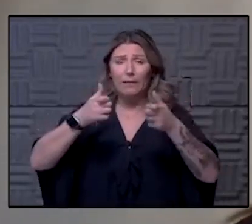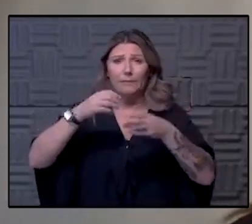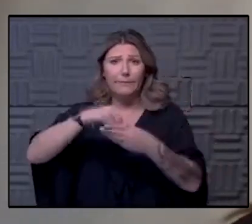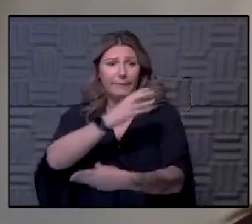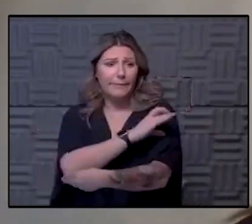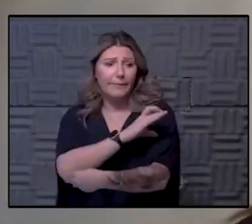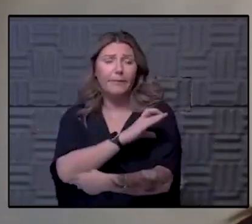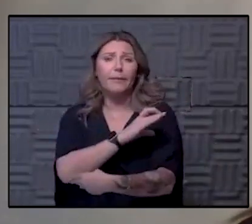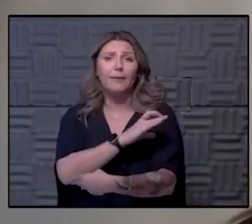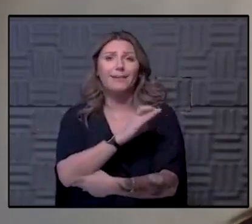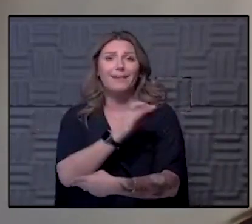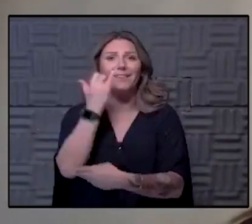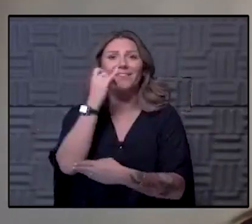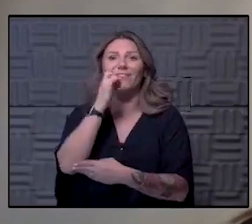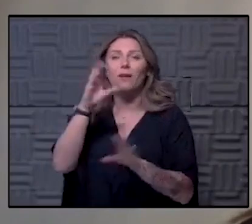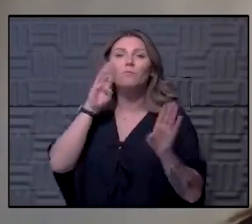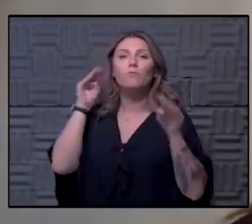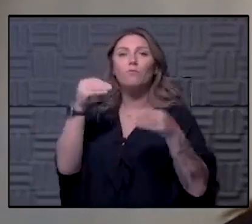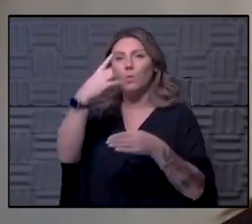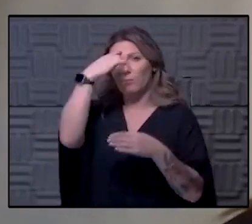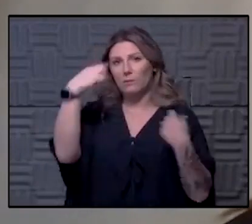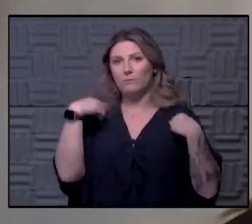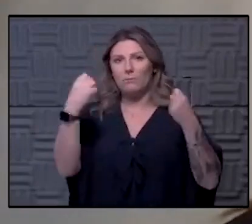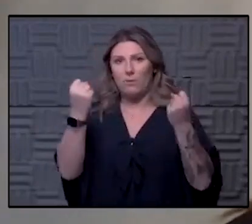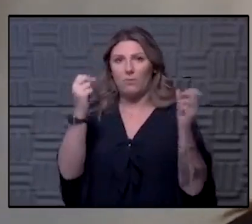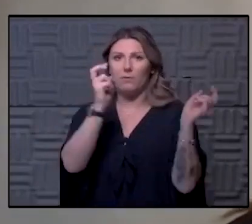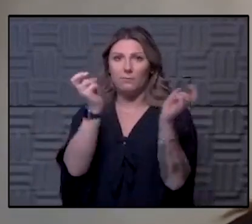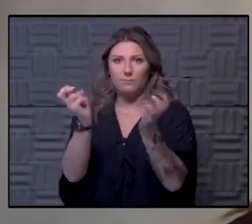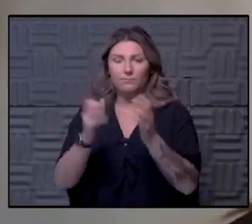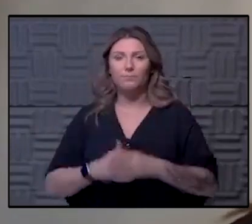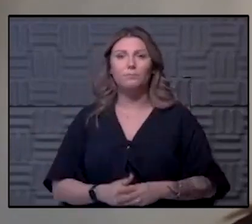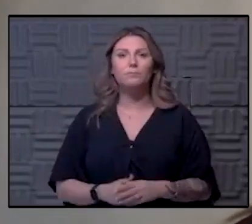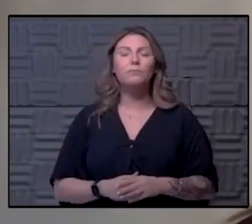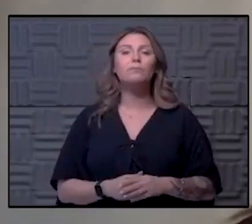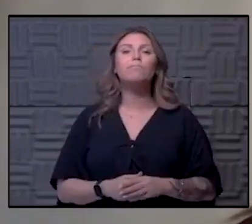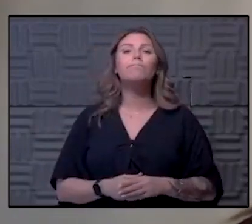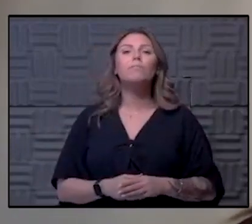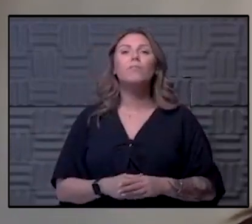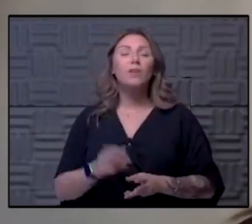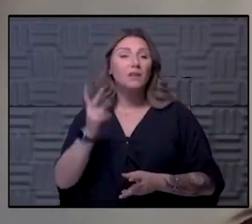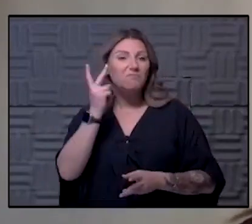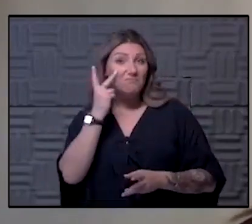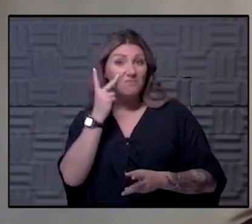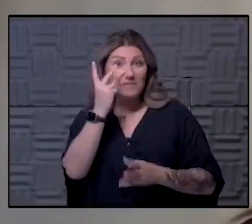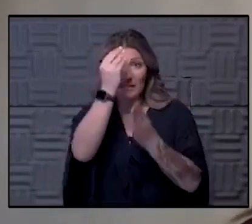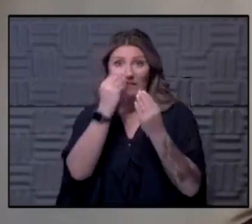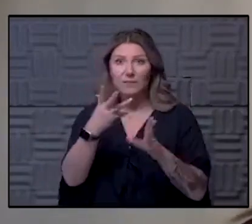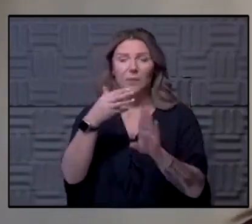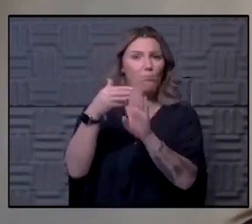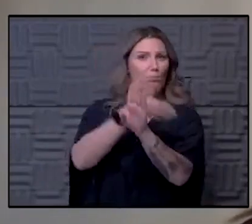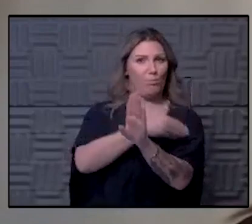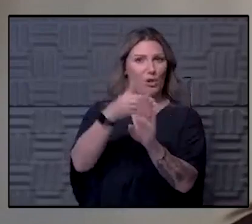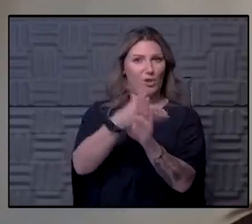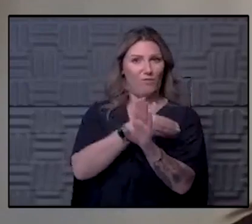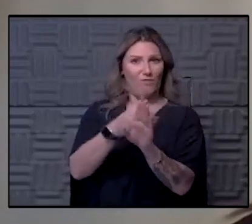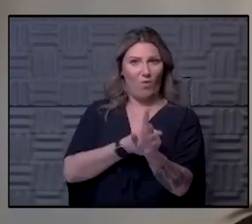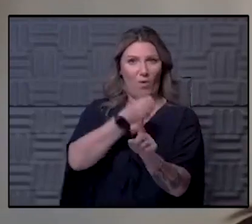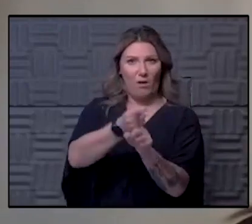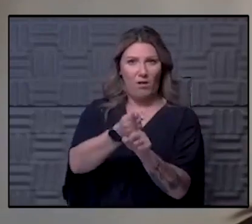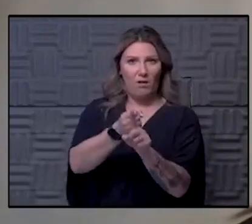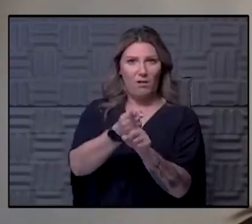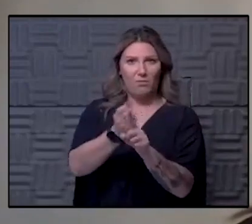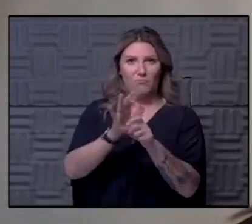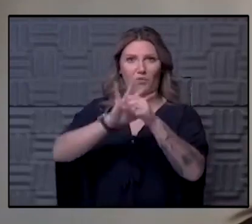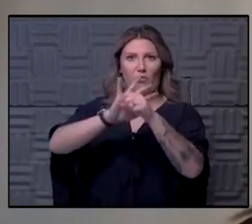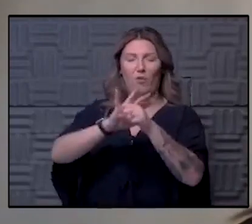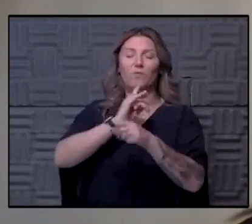with mental health issues. And so I think that we have seen the data, even before the pandemic, that